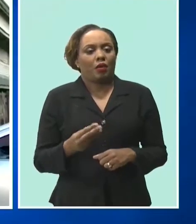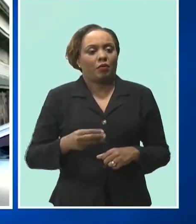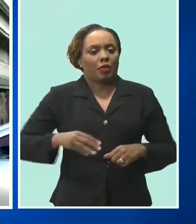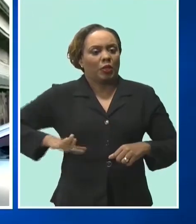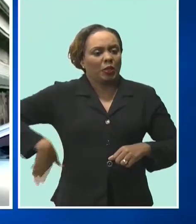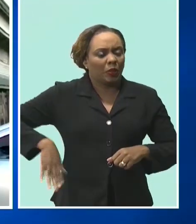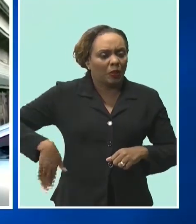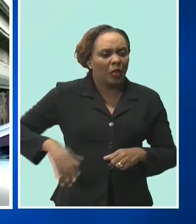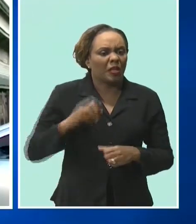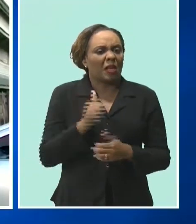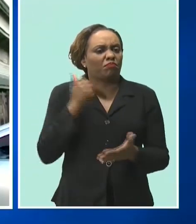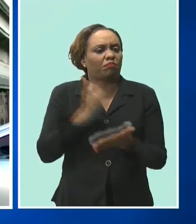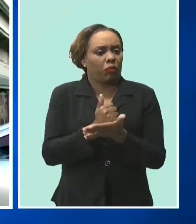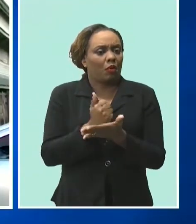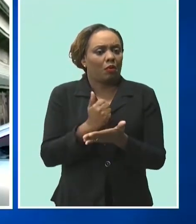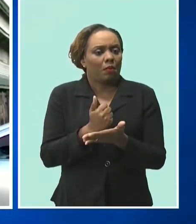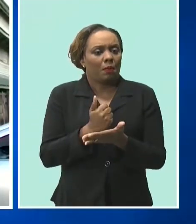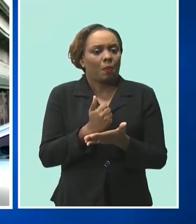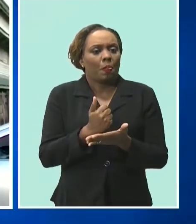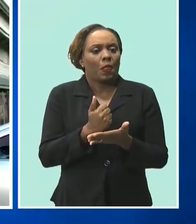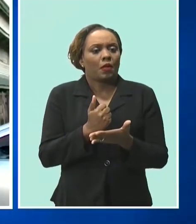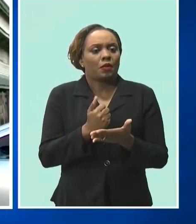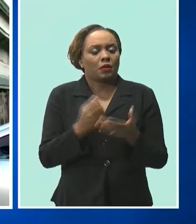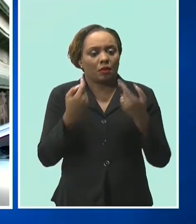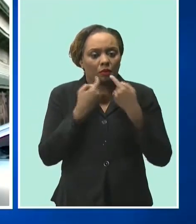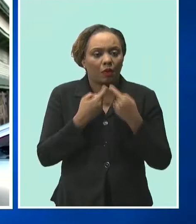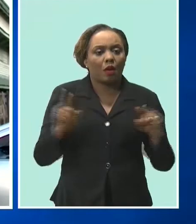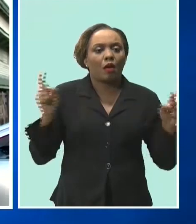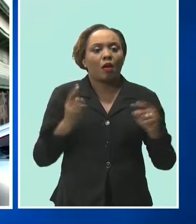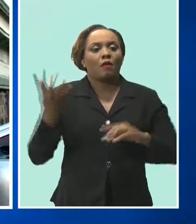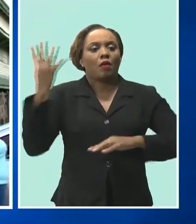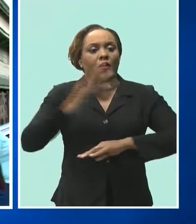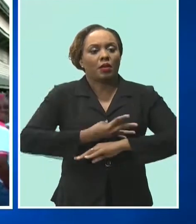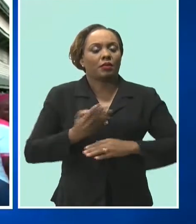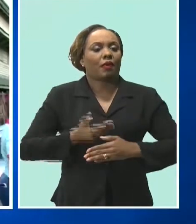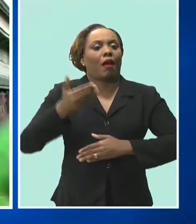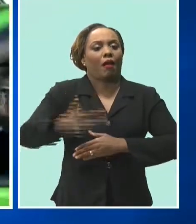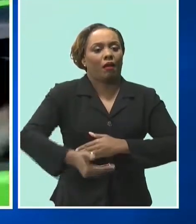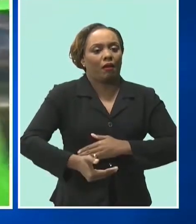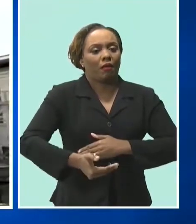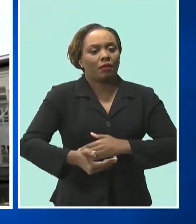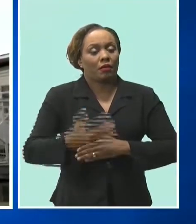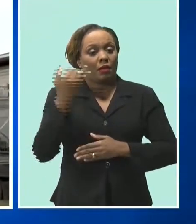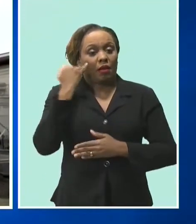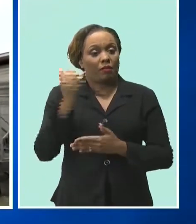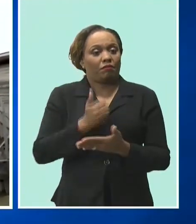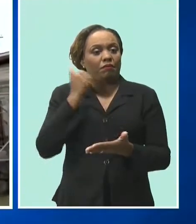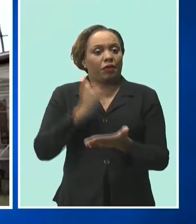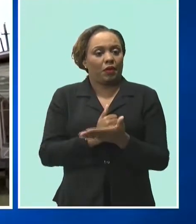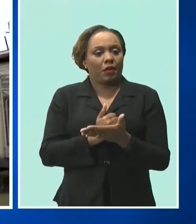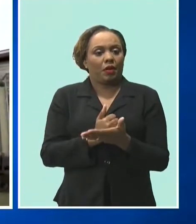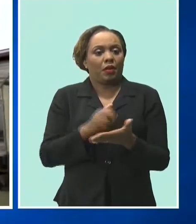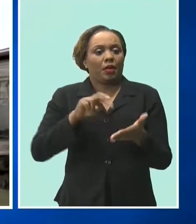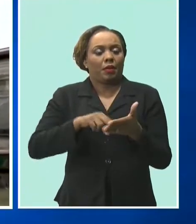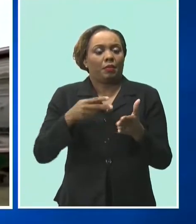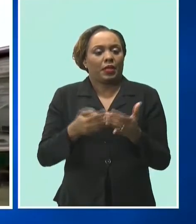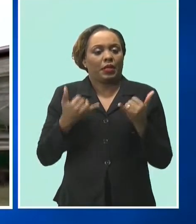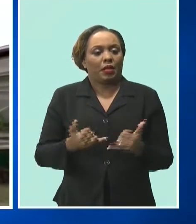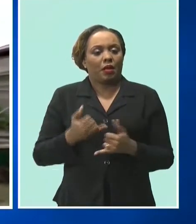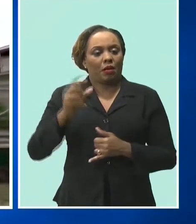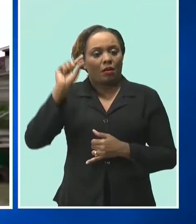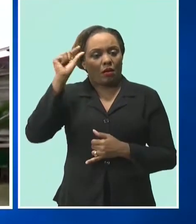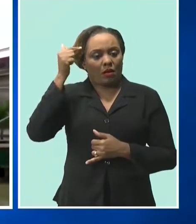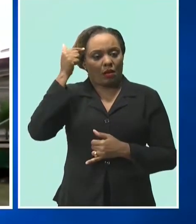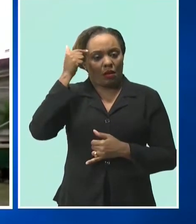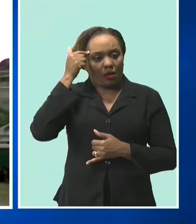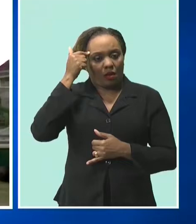completely verified. The results had been released to the media 4 days after polls were held. Now, if certified, they would have meant the ruling coalition,